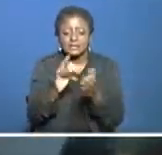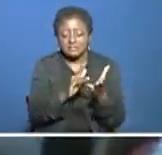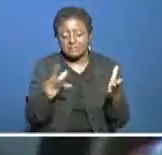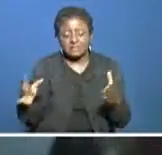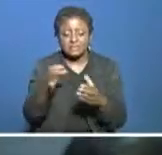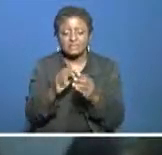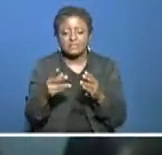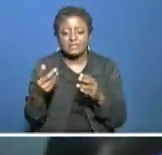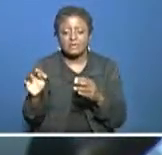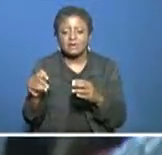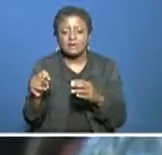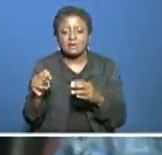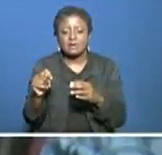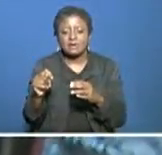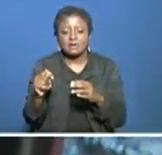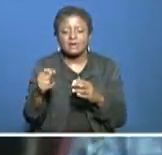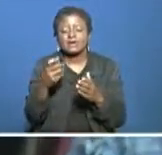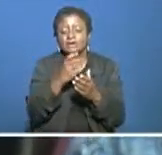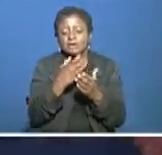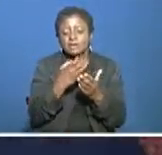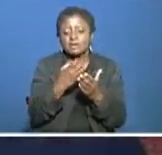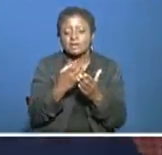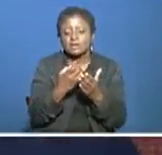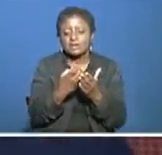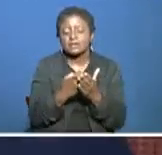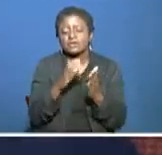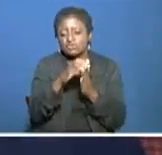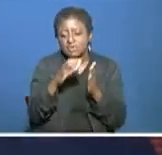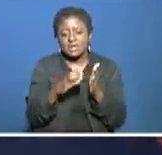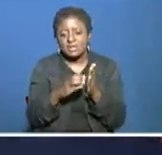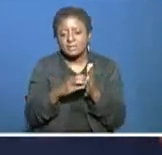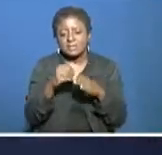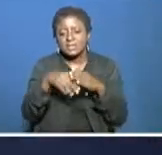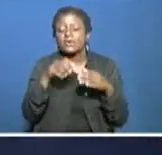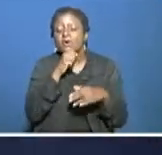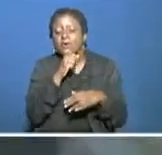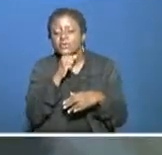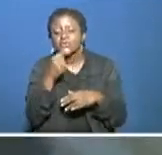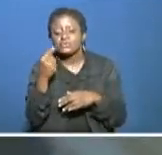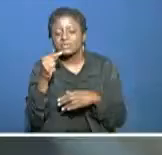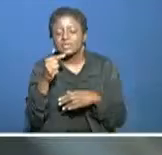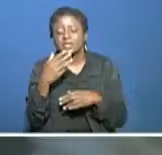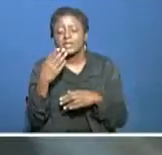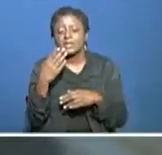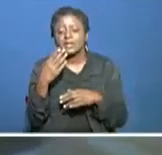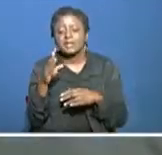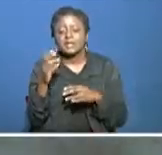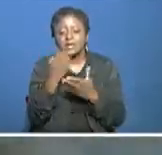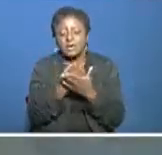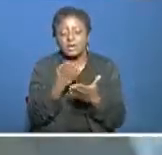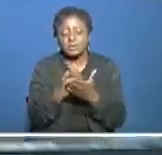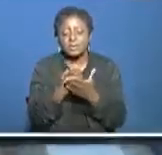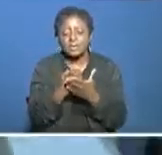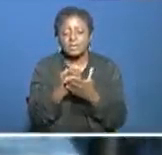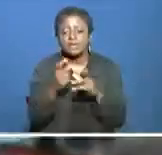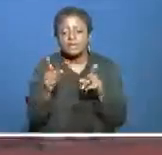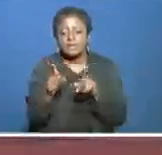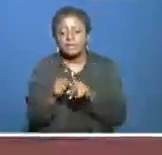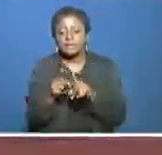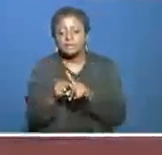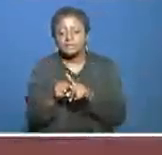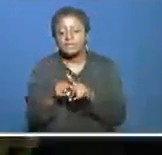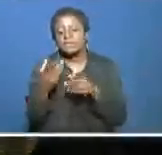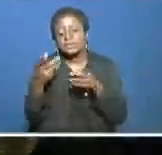the orange, green, and blue economies. He's also concerned about the achievement gap and learning loss of students due to the